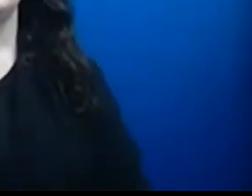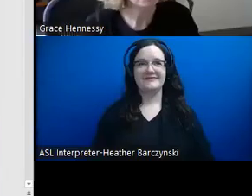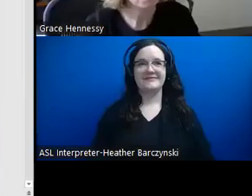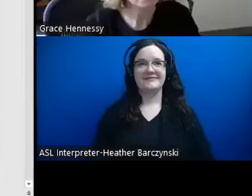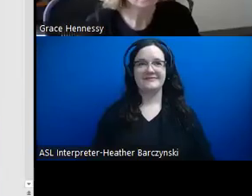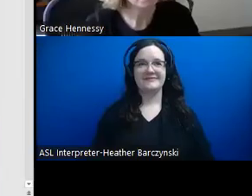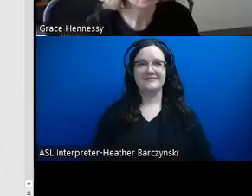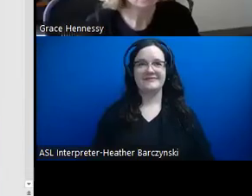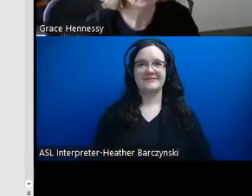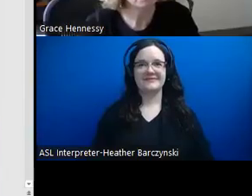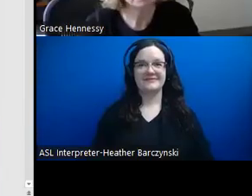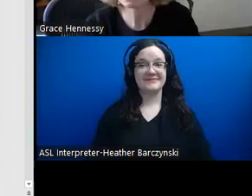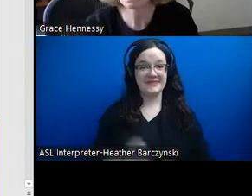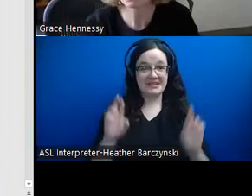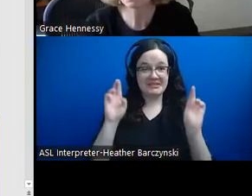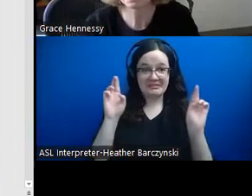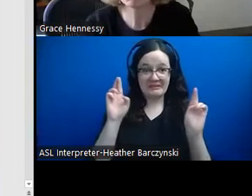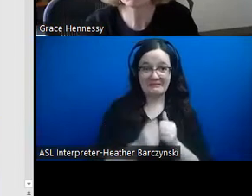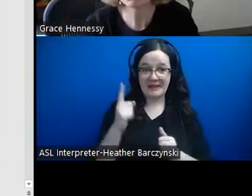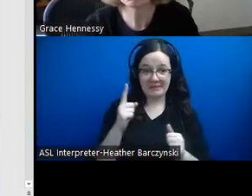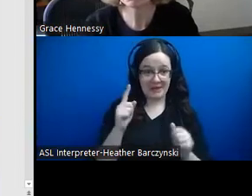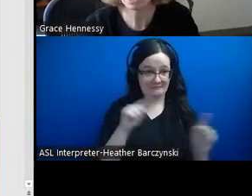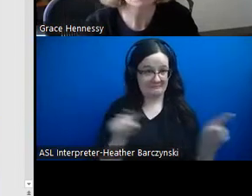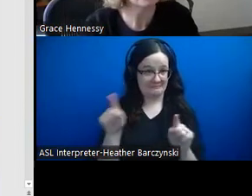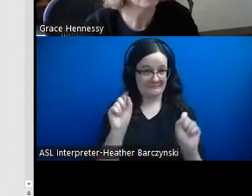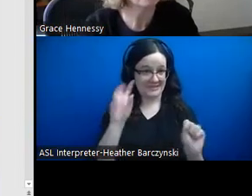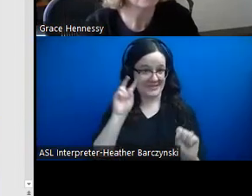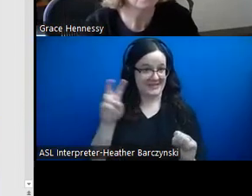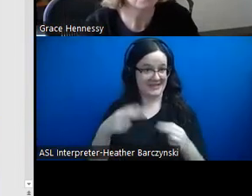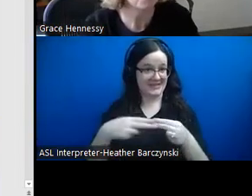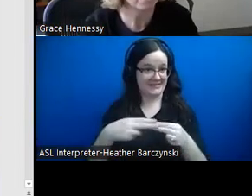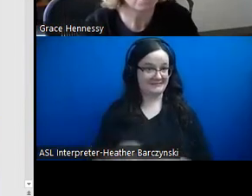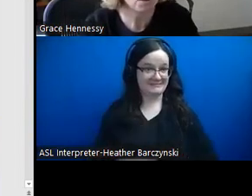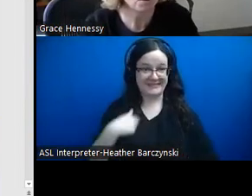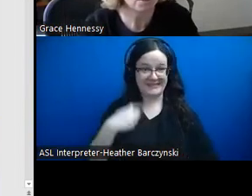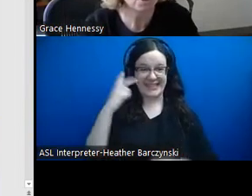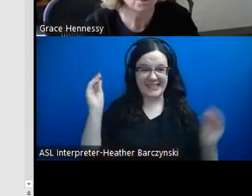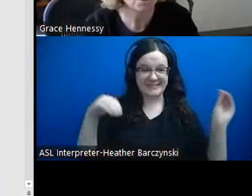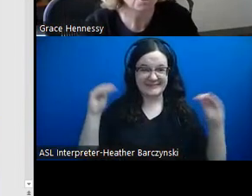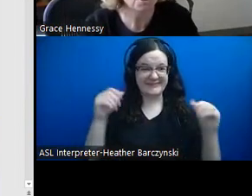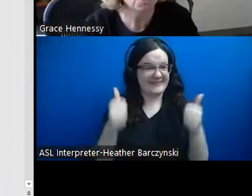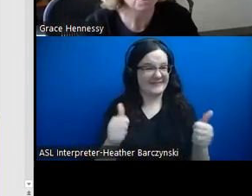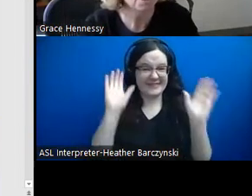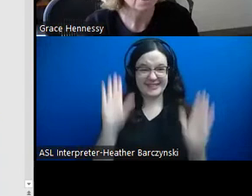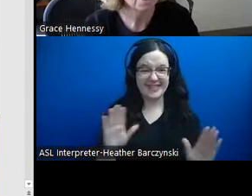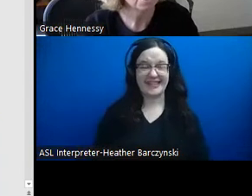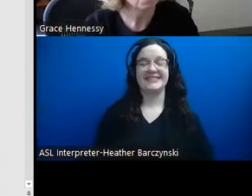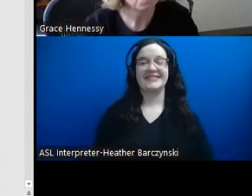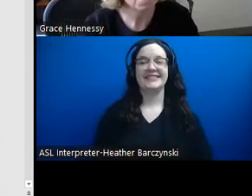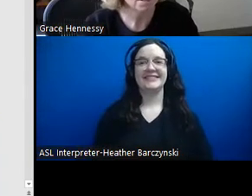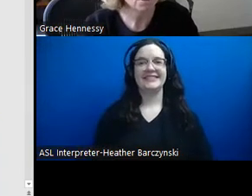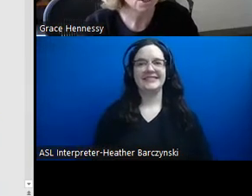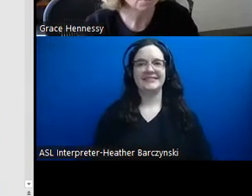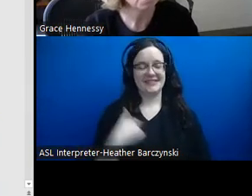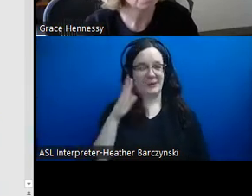we get started, hopefully everybody can see my screen. Yes, I see heads nodding, great. So I'm just going to change this over to